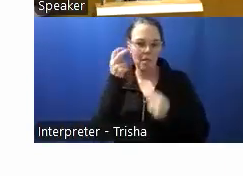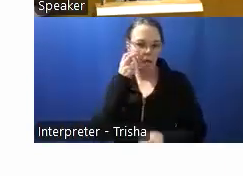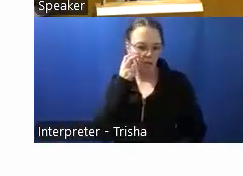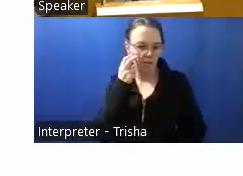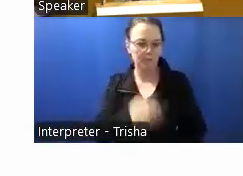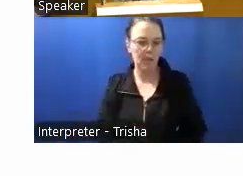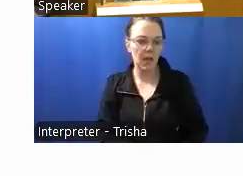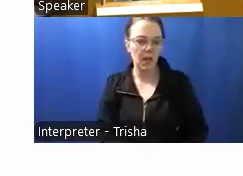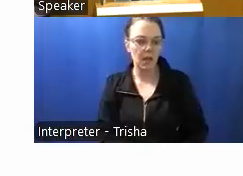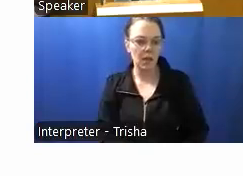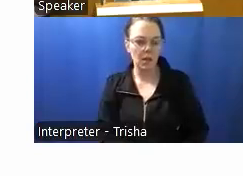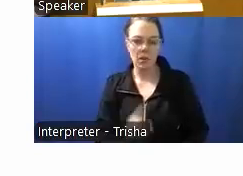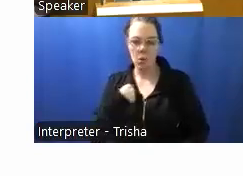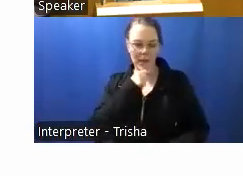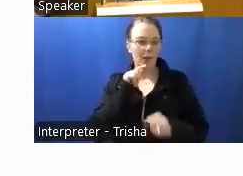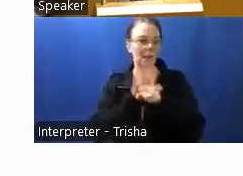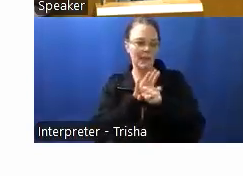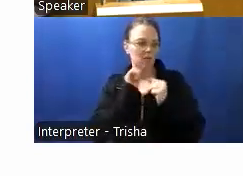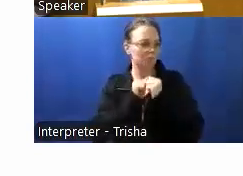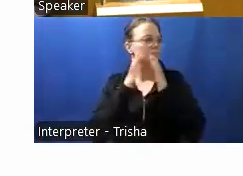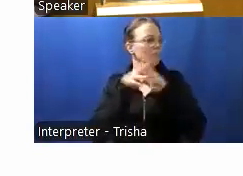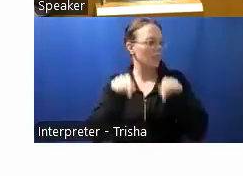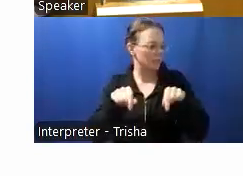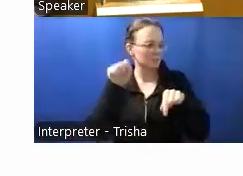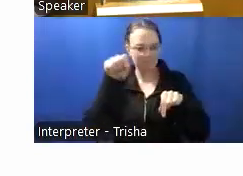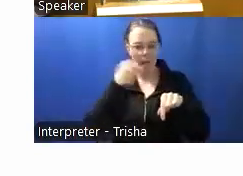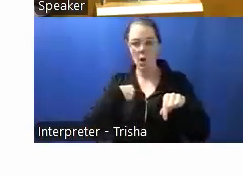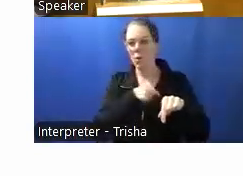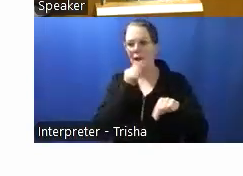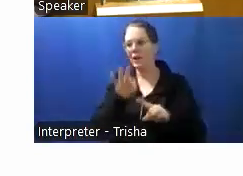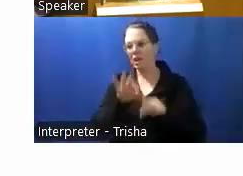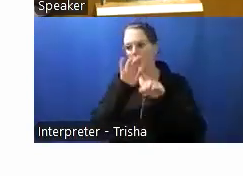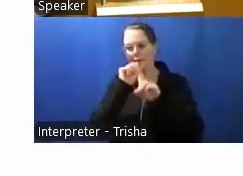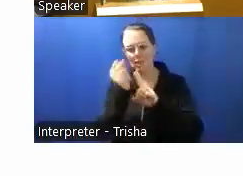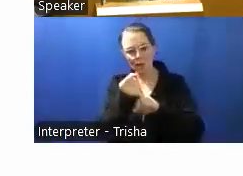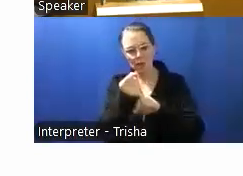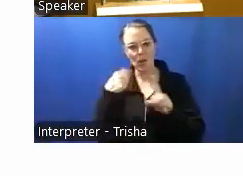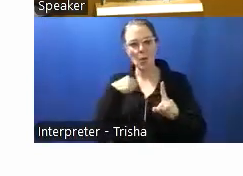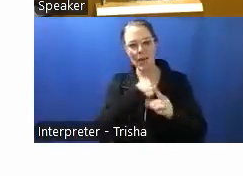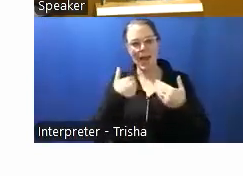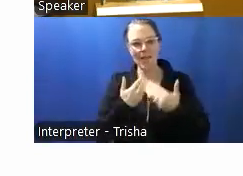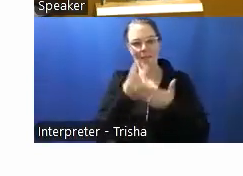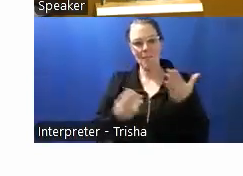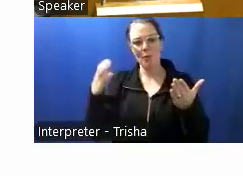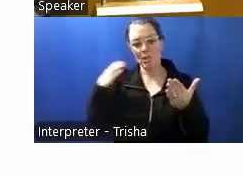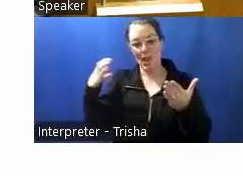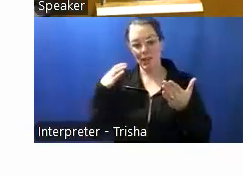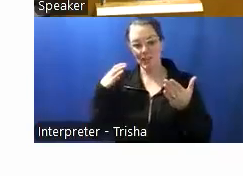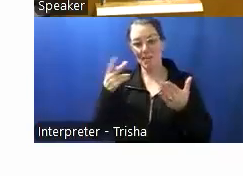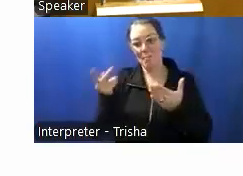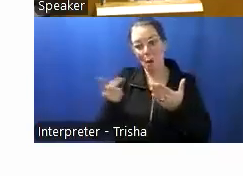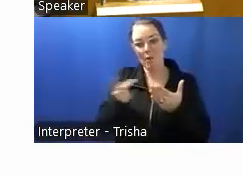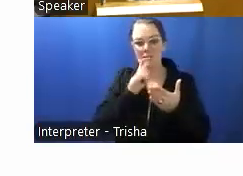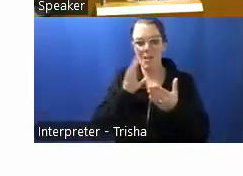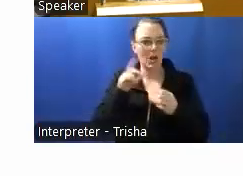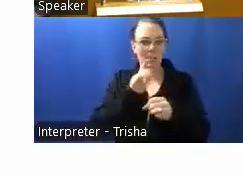we are very committed to do this. And we are in unique situation of having both chairs committed to do this. So